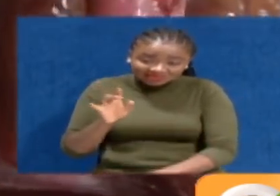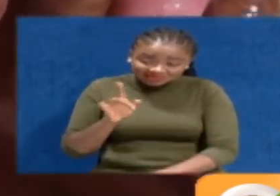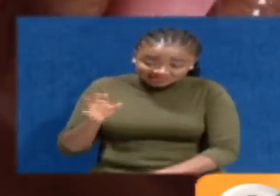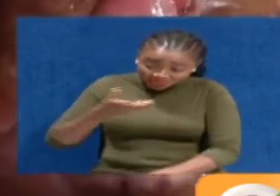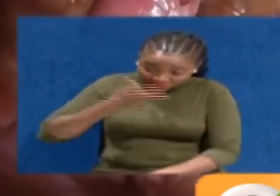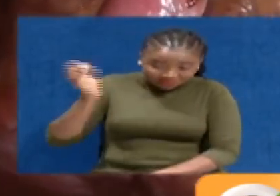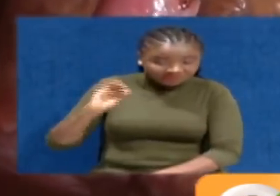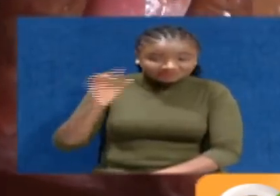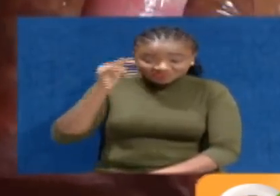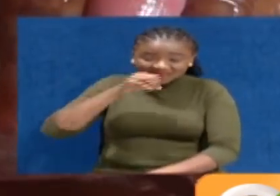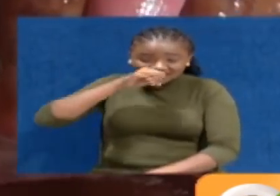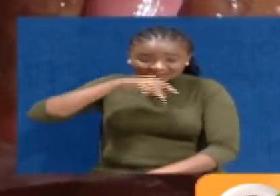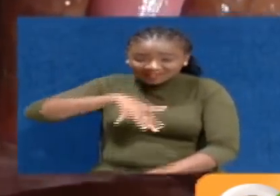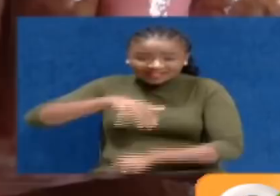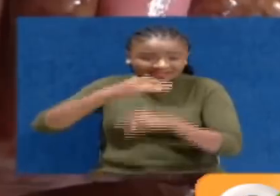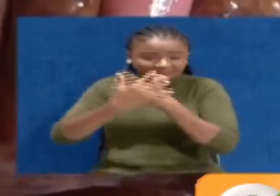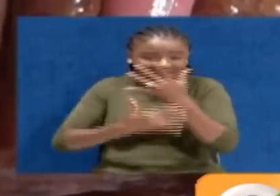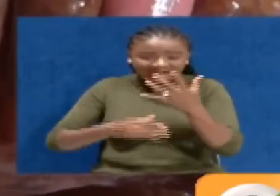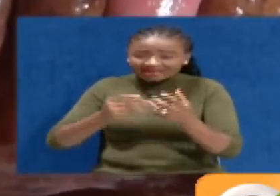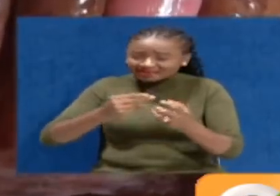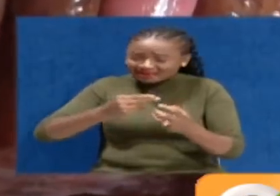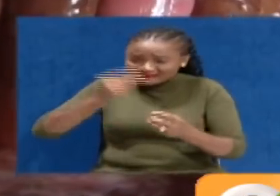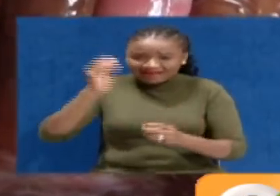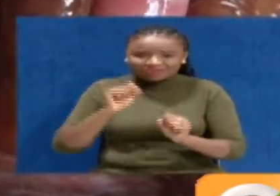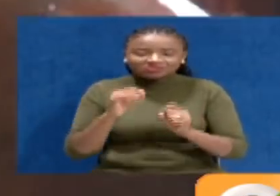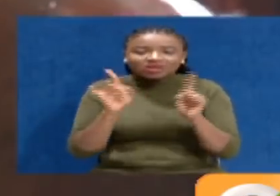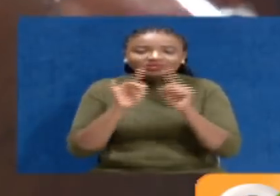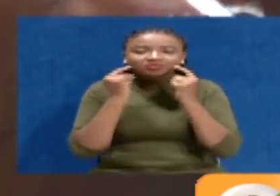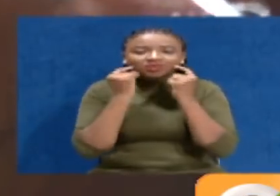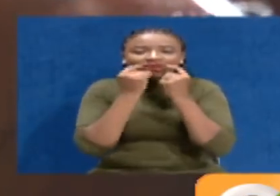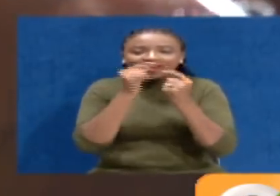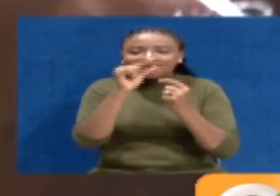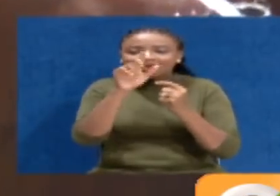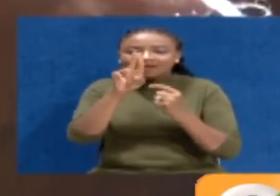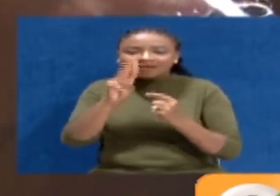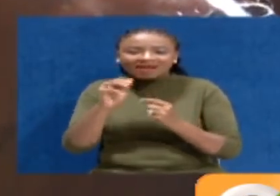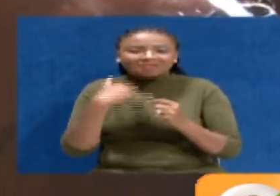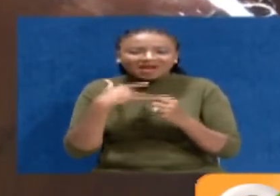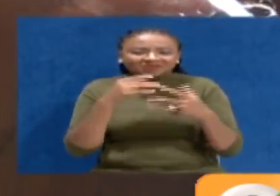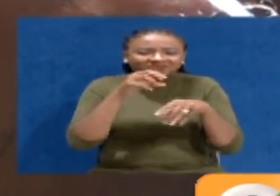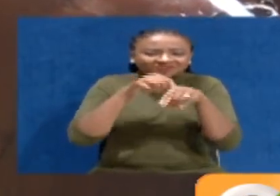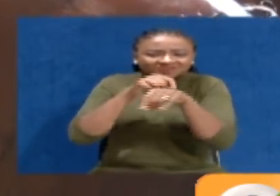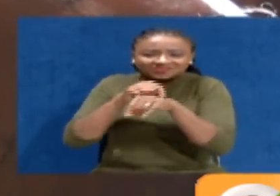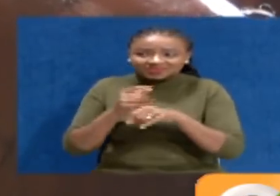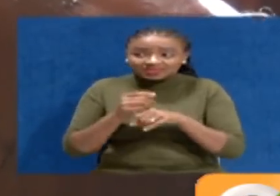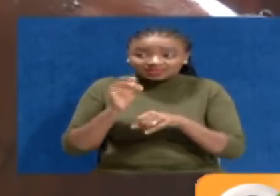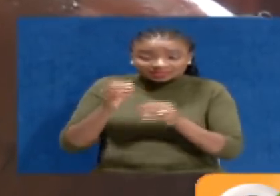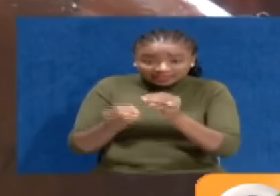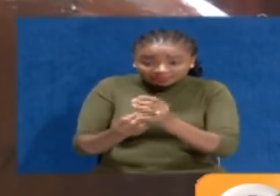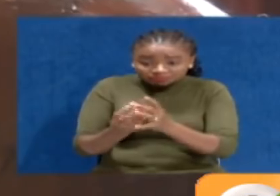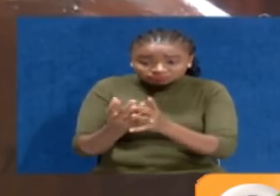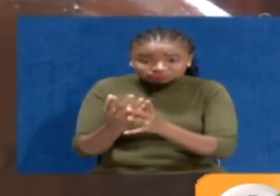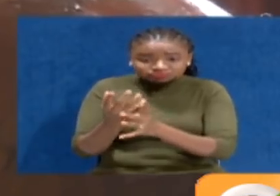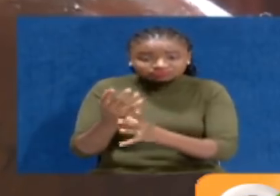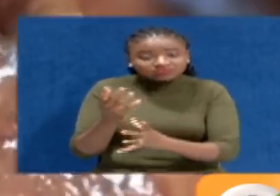as this could lead to excessive bleeding and open wounds around the gum area. As he grows older, Marcus will require to